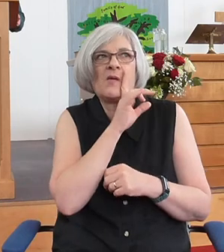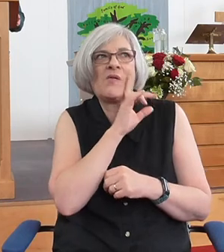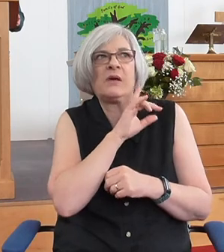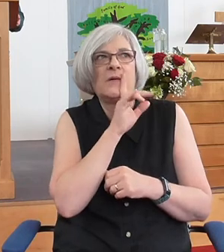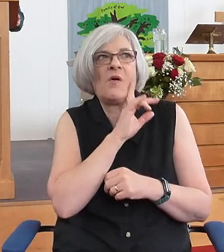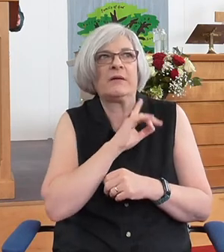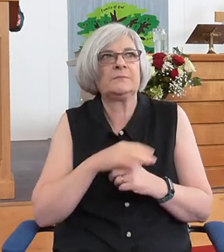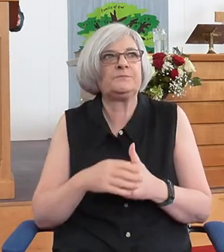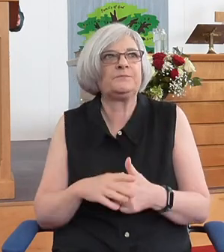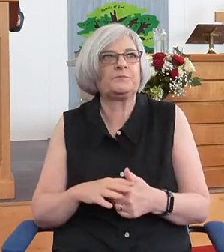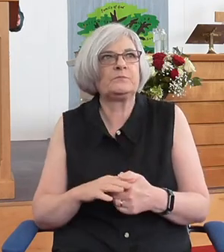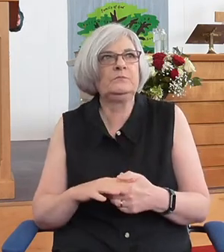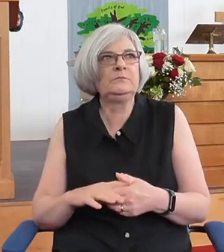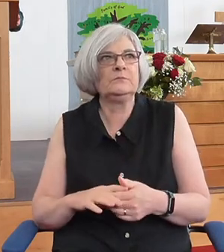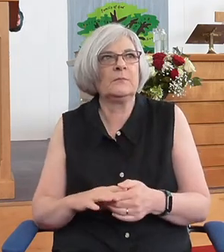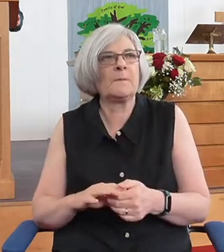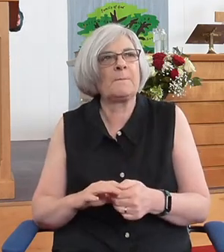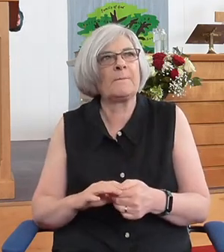firstborn.